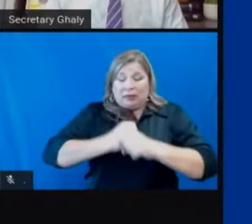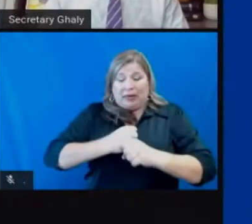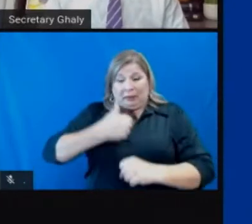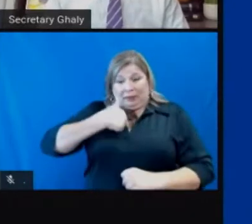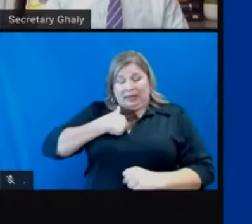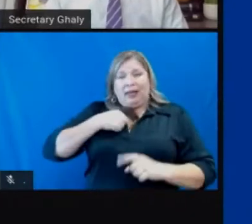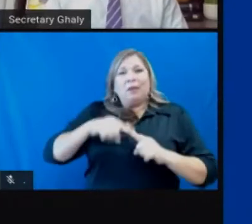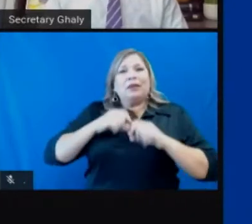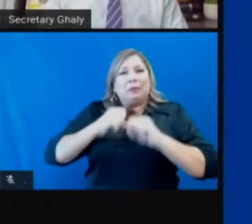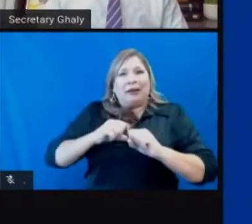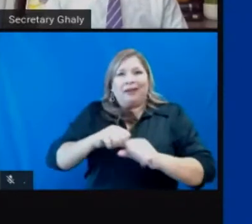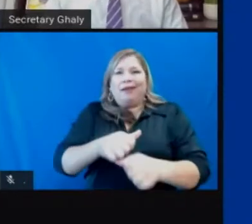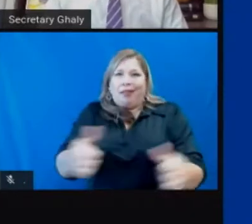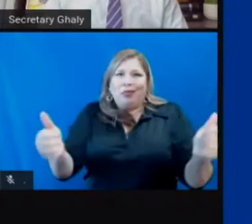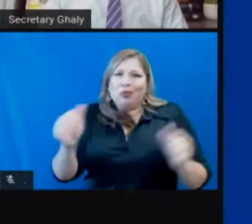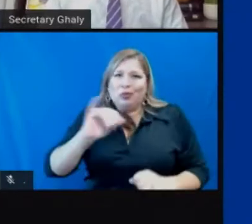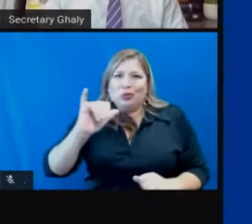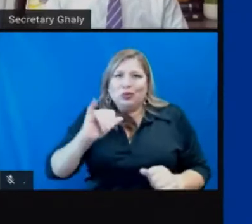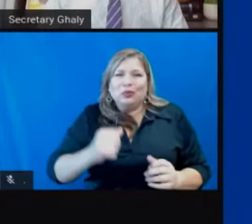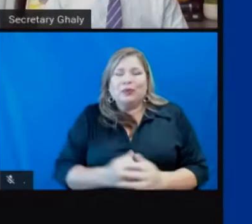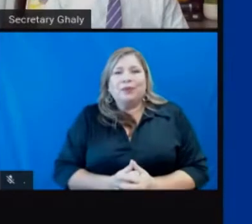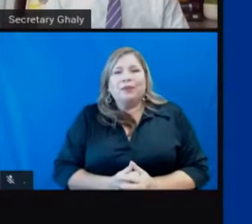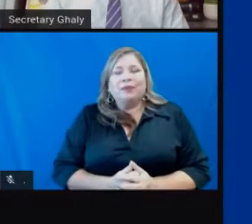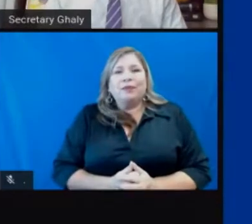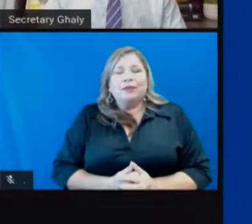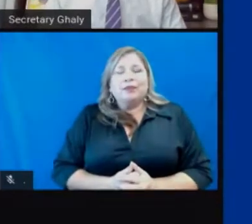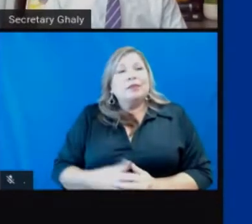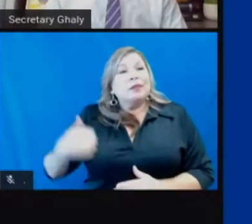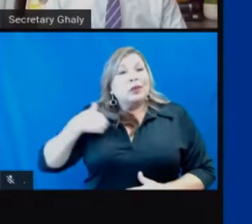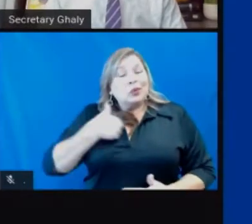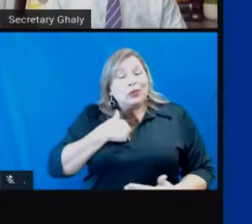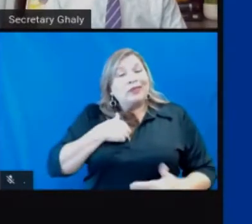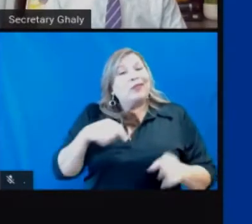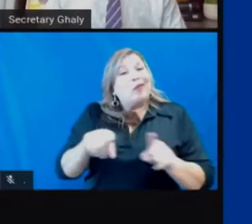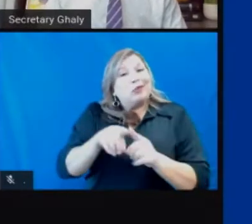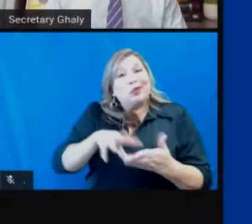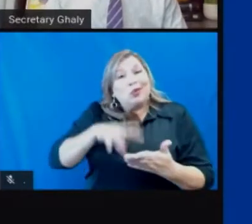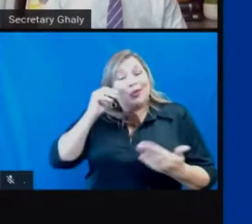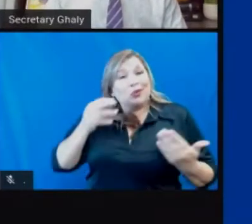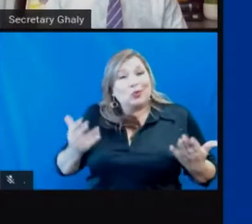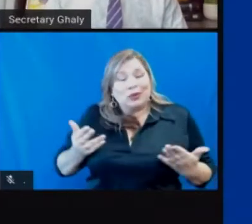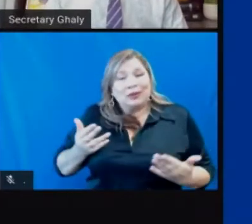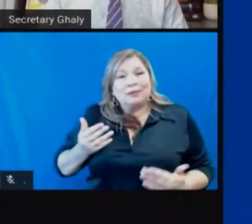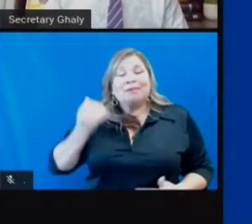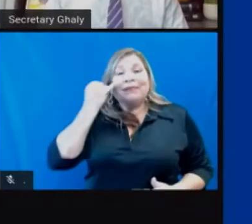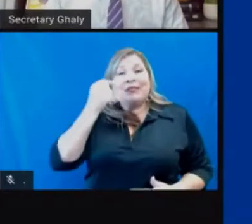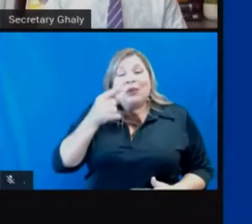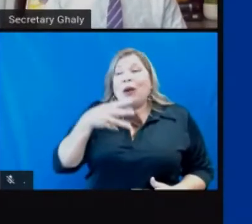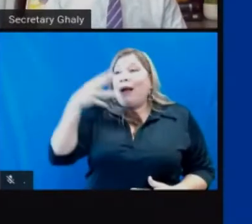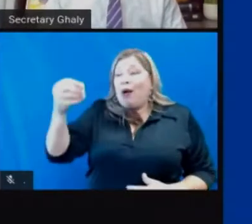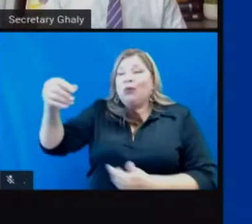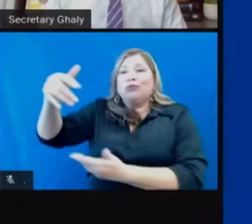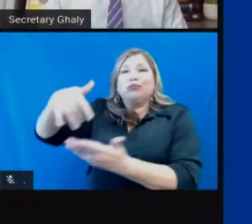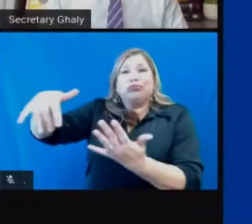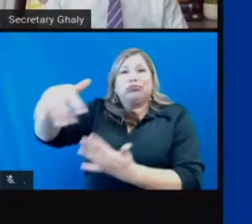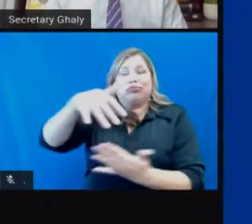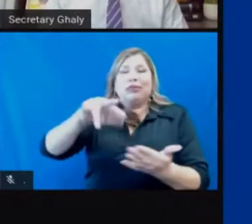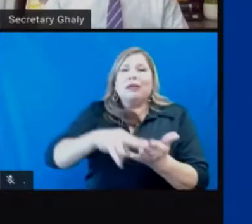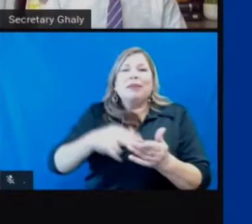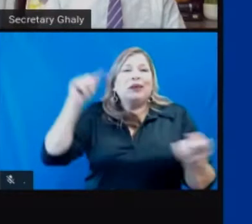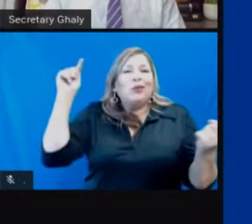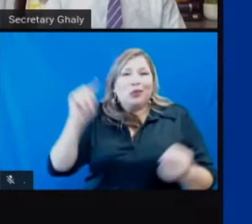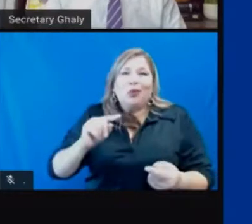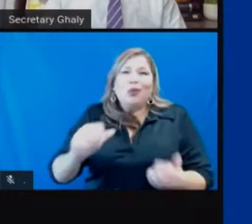well. Moving things outdoors significantly reduces the risk of exposure and transmission. We've mentioned it already here.